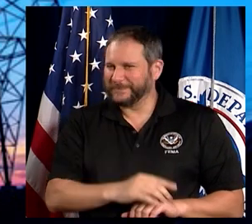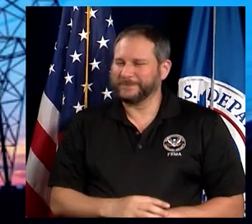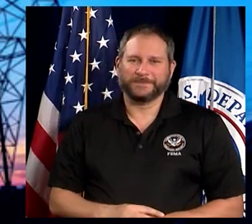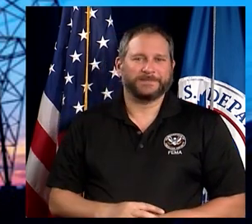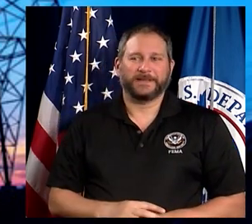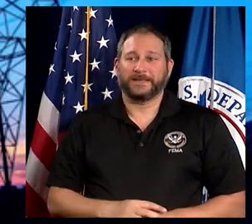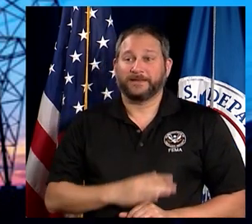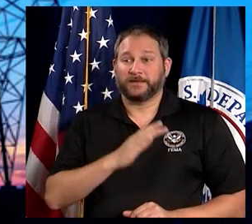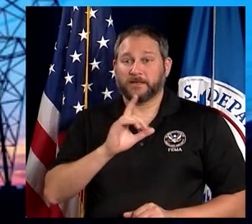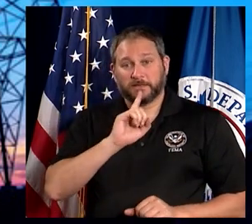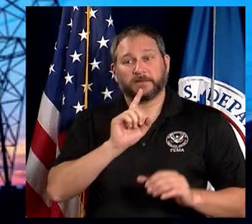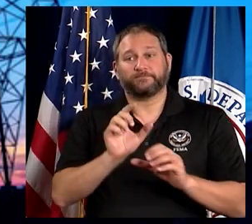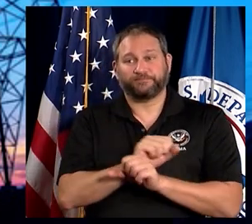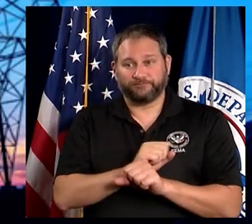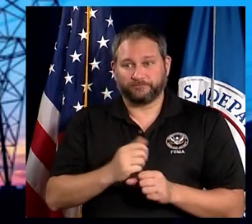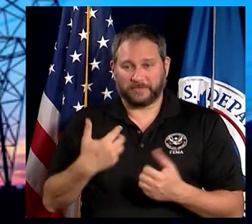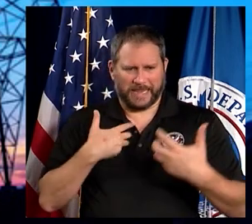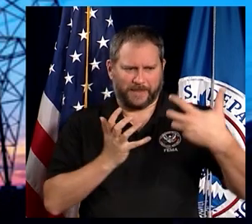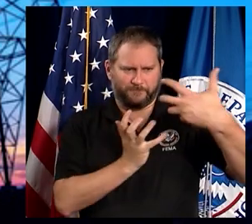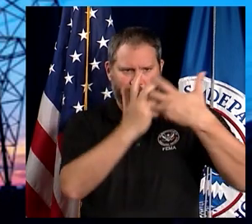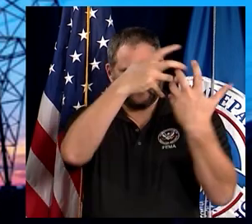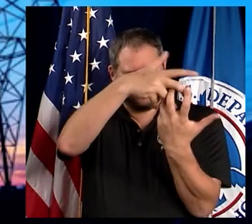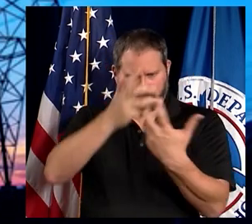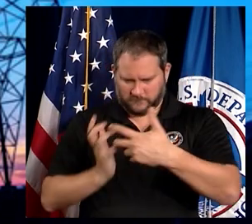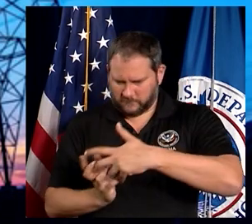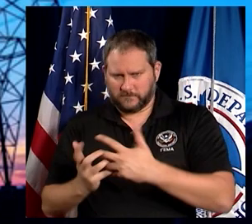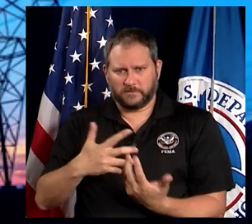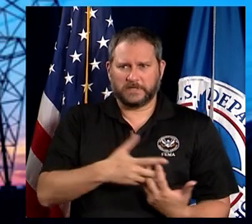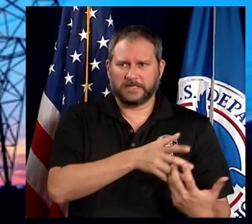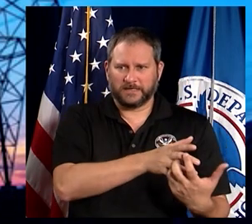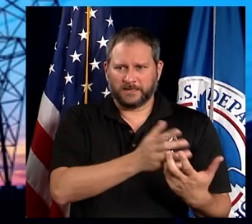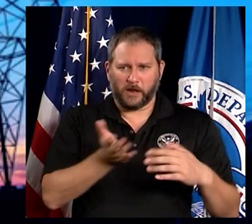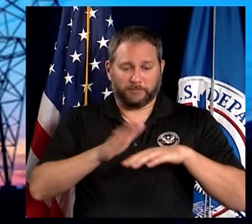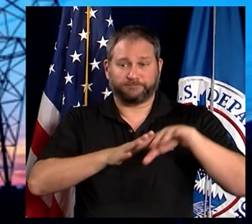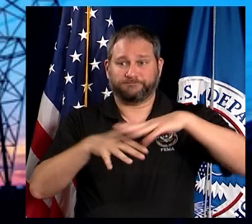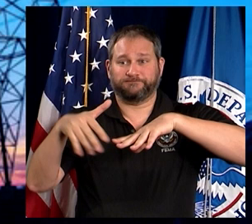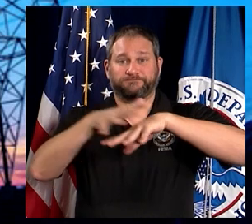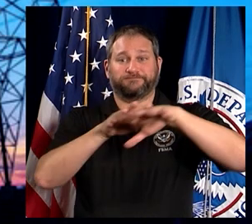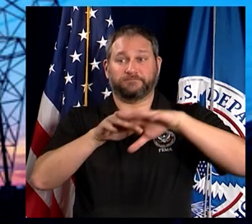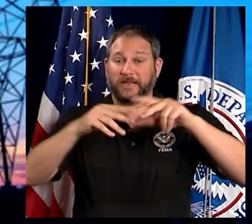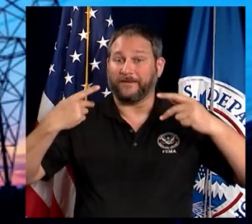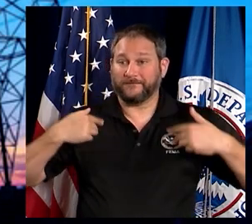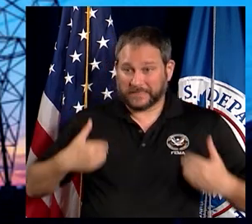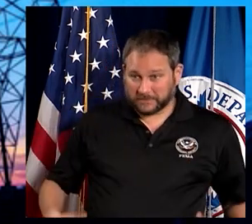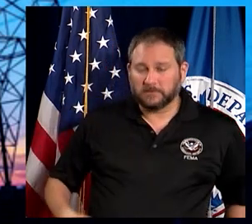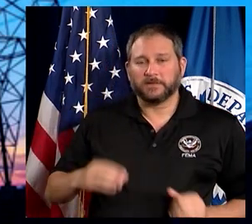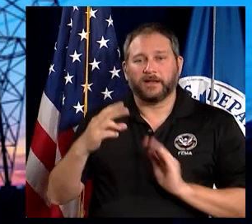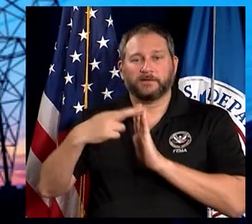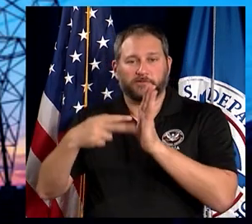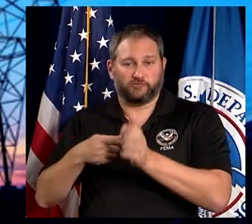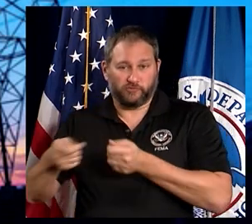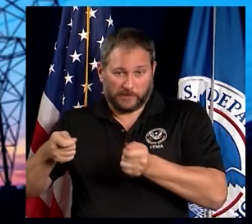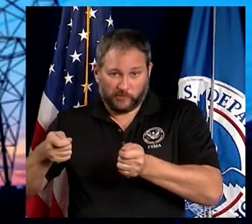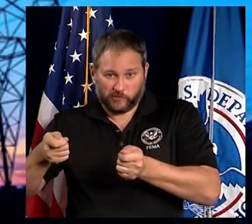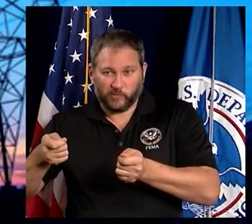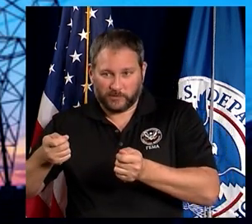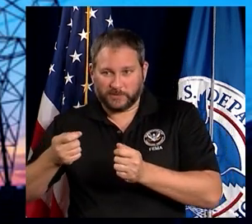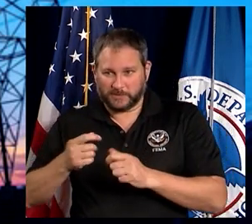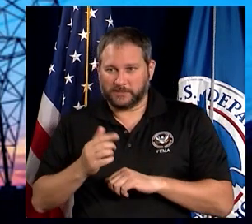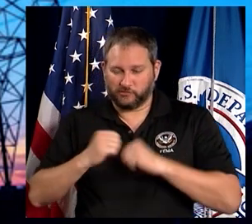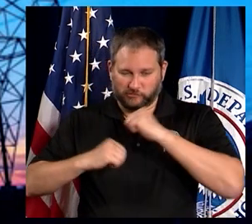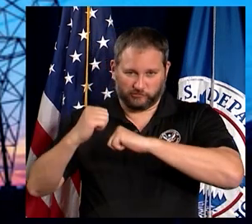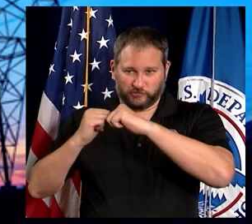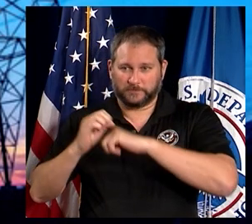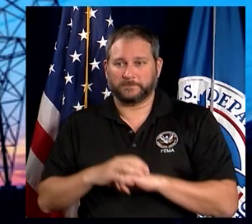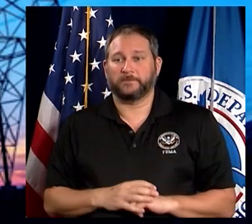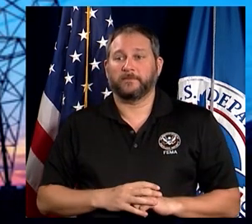a hodgepodge of overlapping physical and regulatory structures working in uneasy alliance to